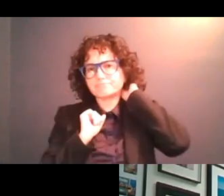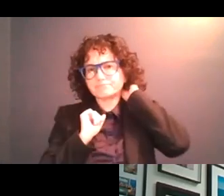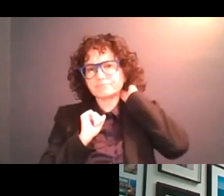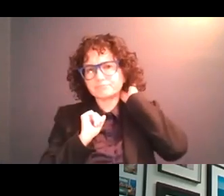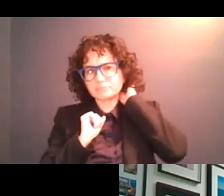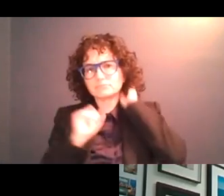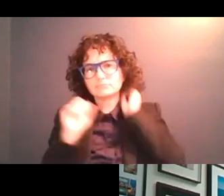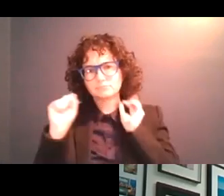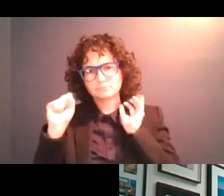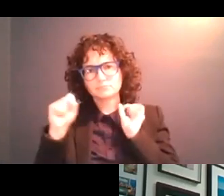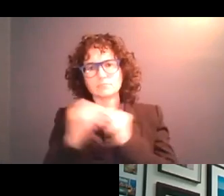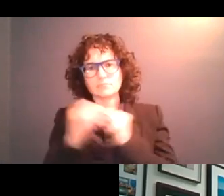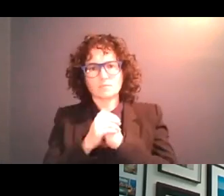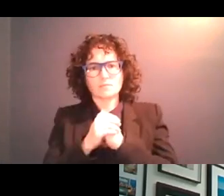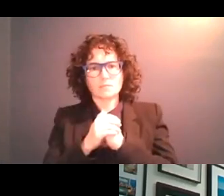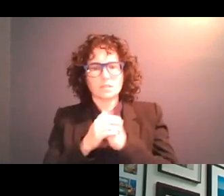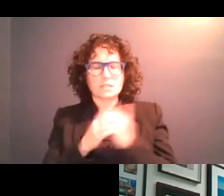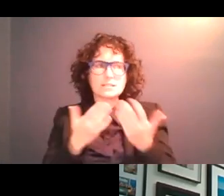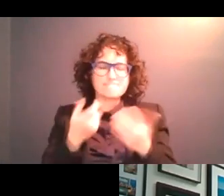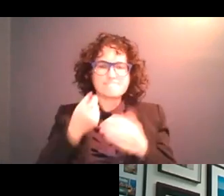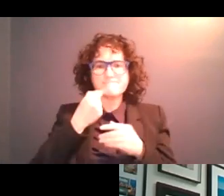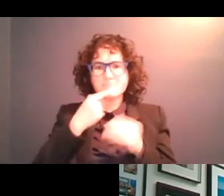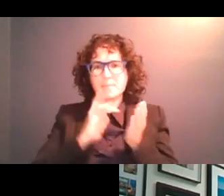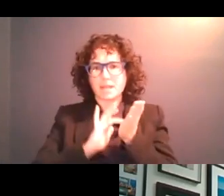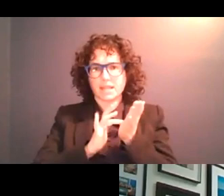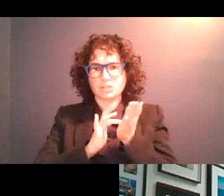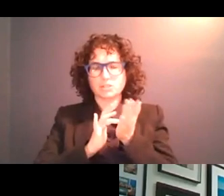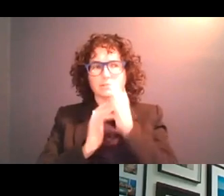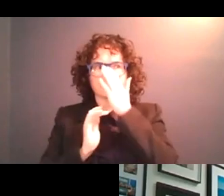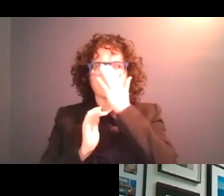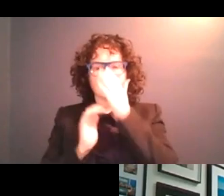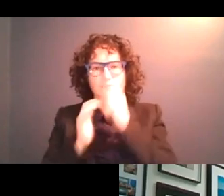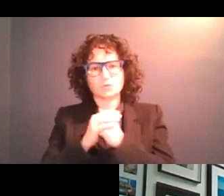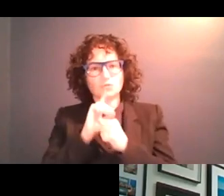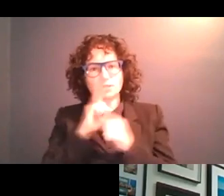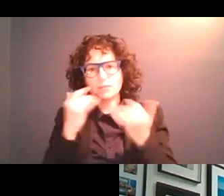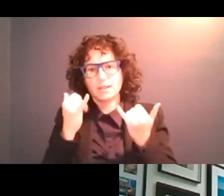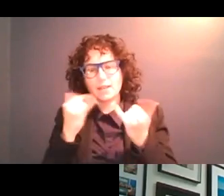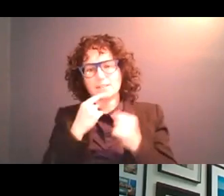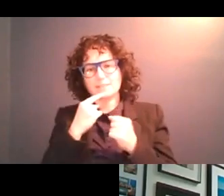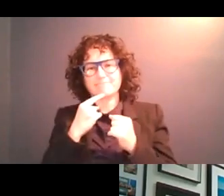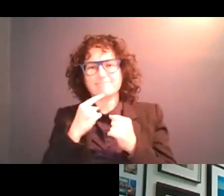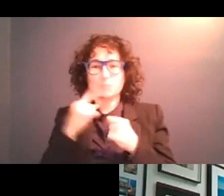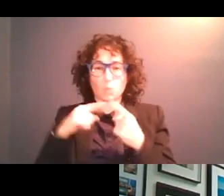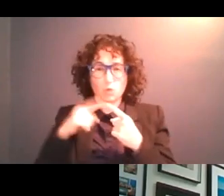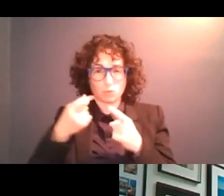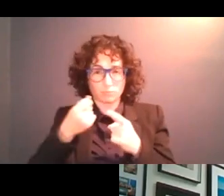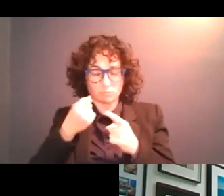Prophylactic use of any medication, it's contraindicated at this point. Likely